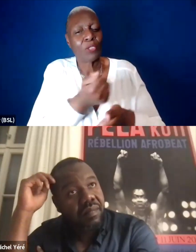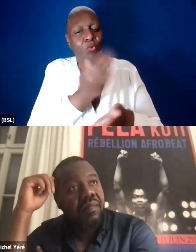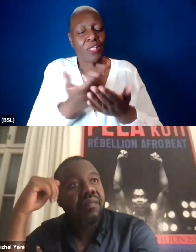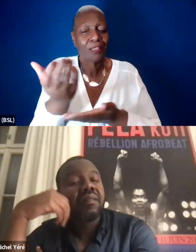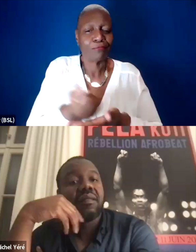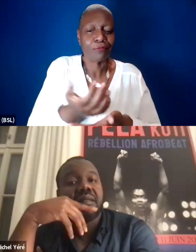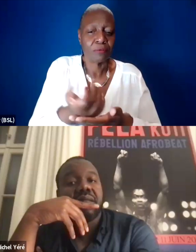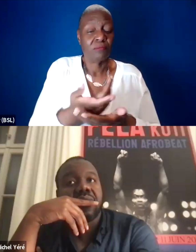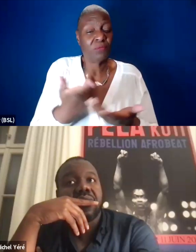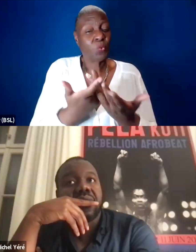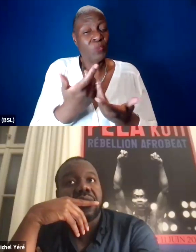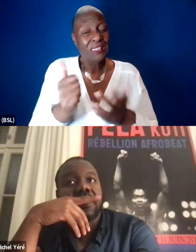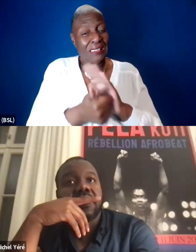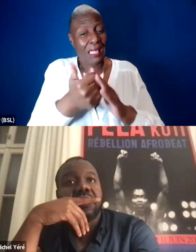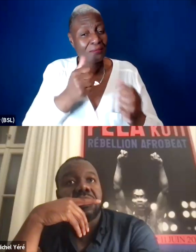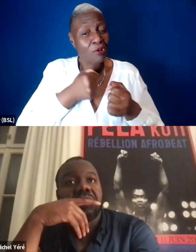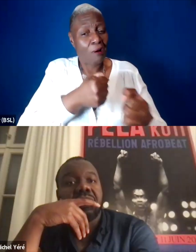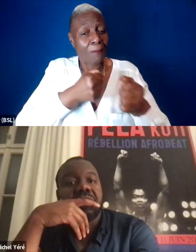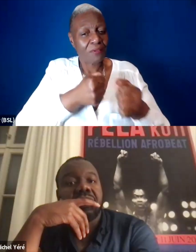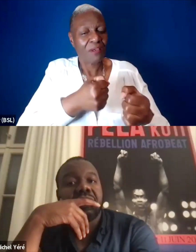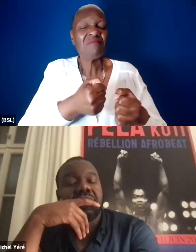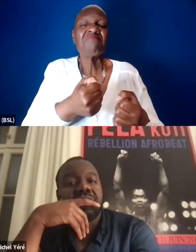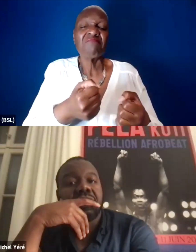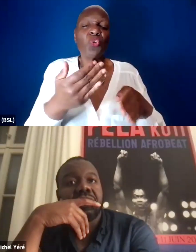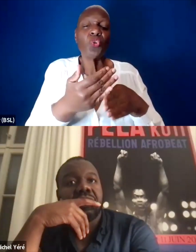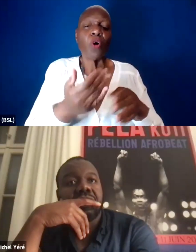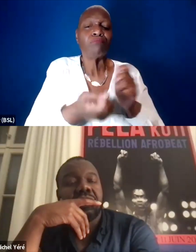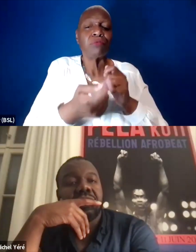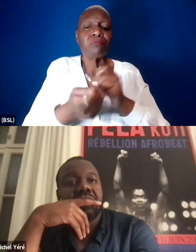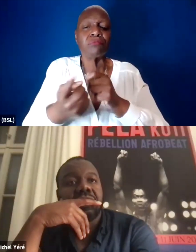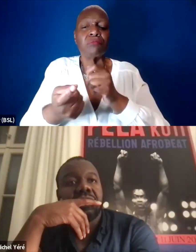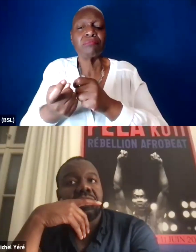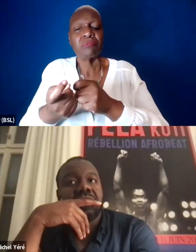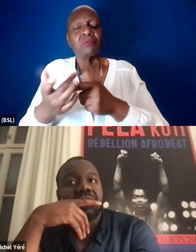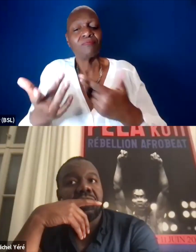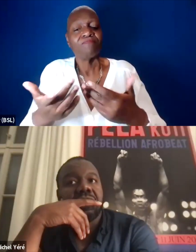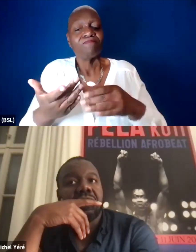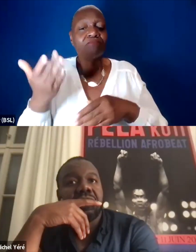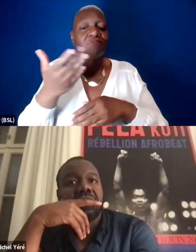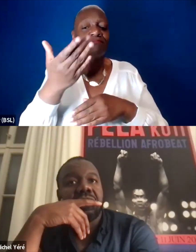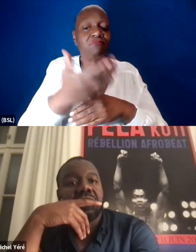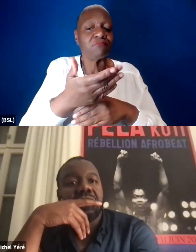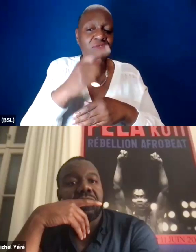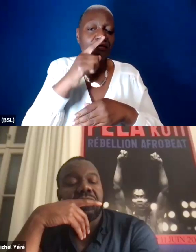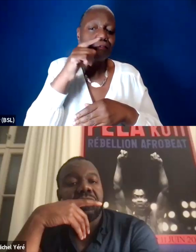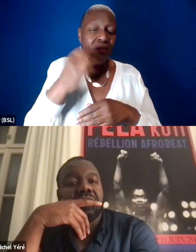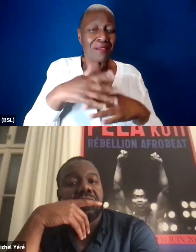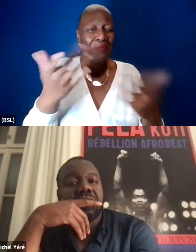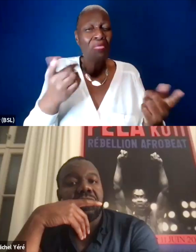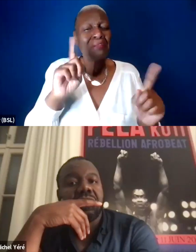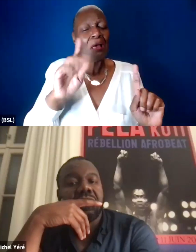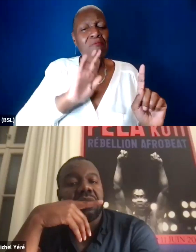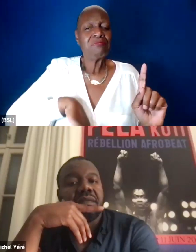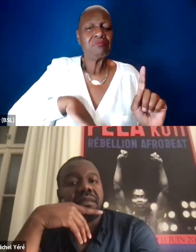was trained as a carpenter. He works a lot of odd jobs, makes his way to France, but he's quite disillusioned